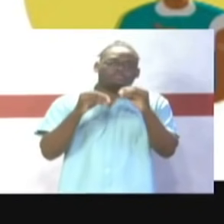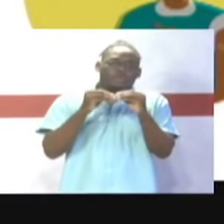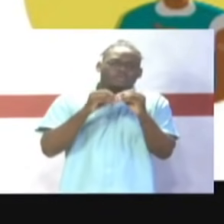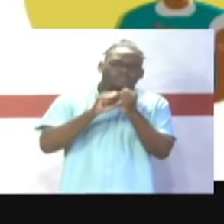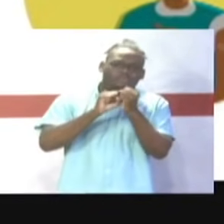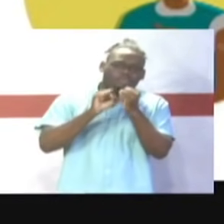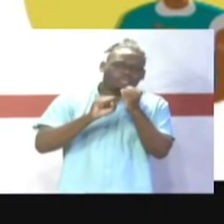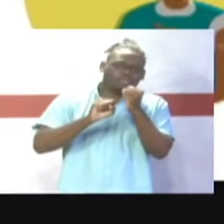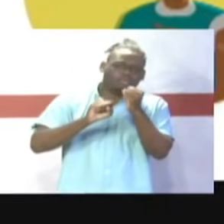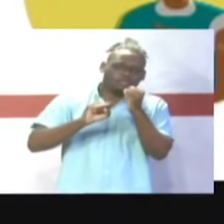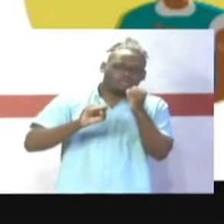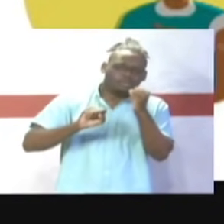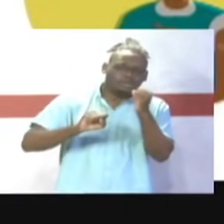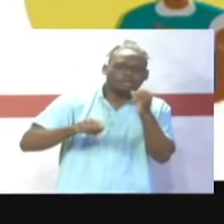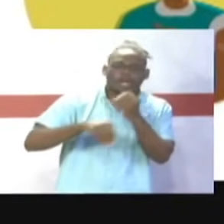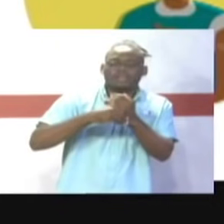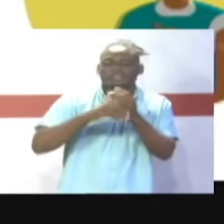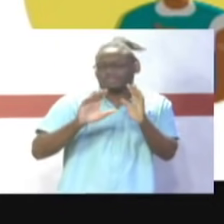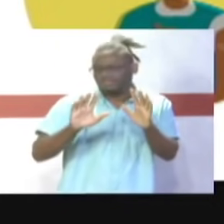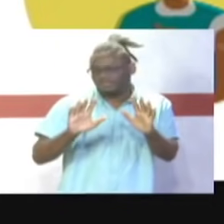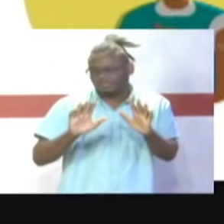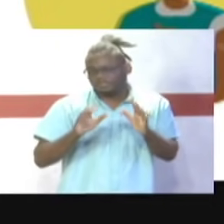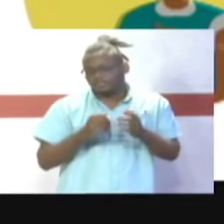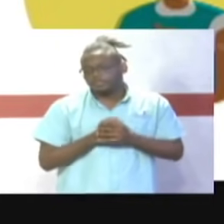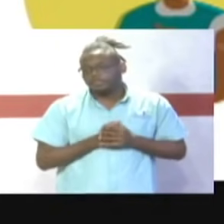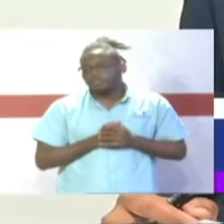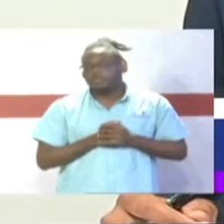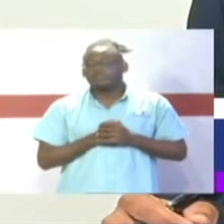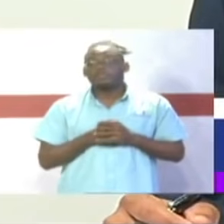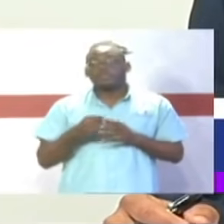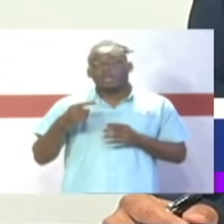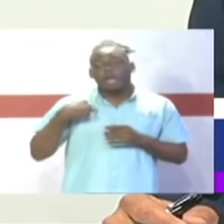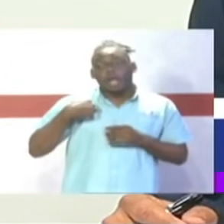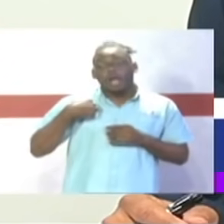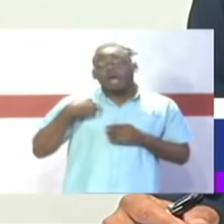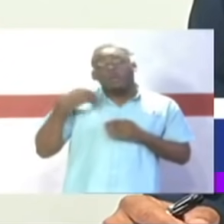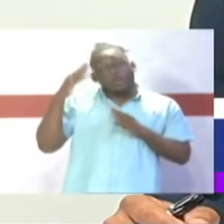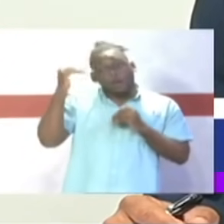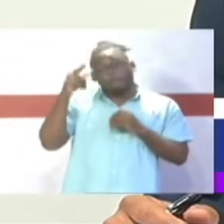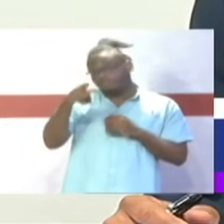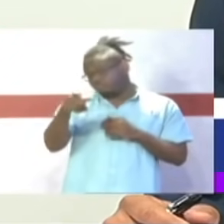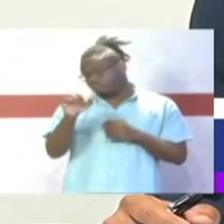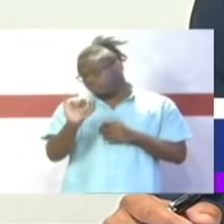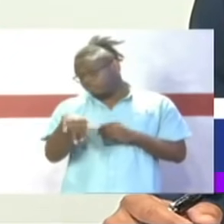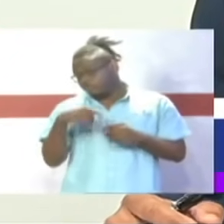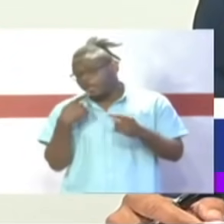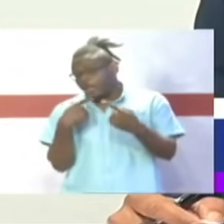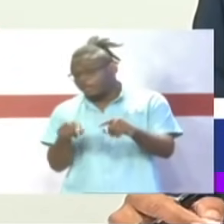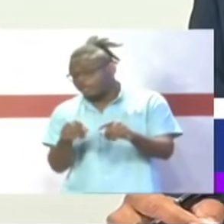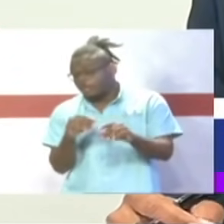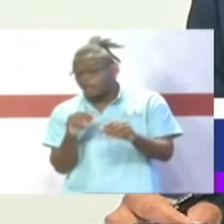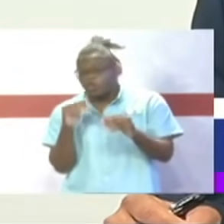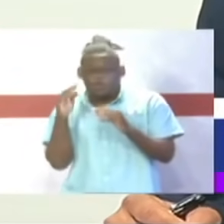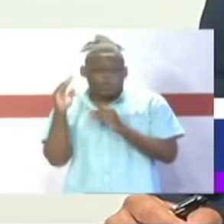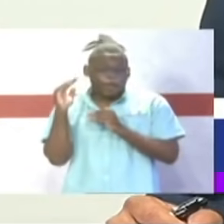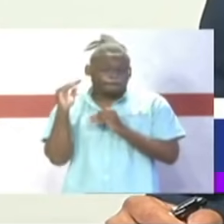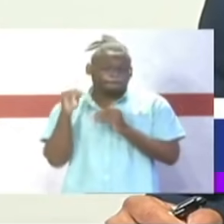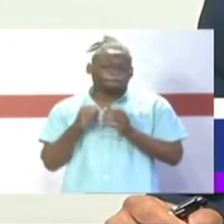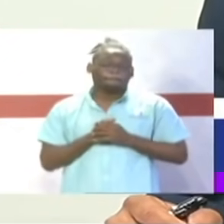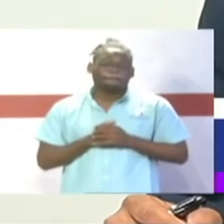So I hope that answers your question. Priya, thanks for raising it to allow me the opportunity to re-clarify.